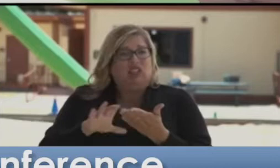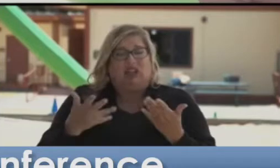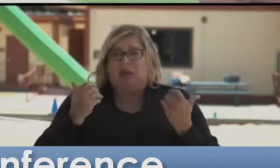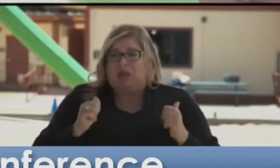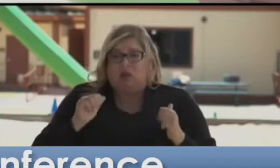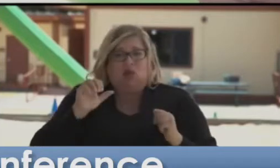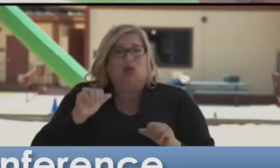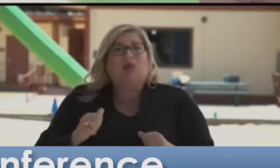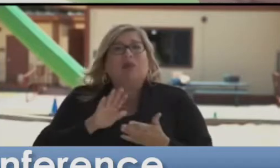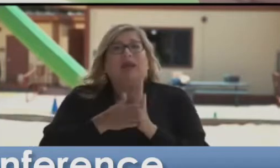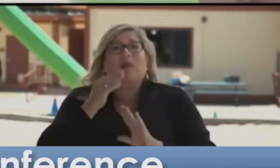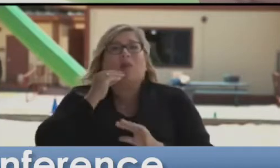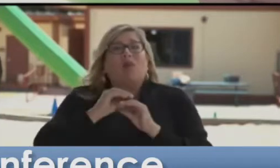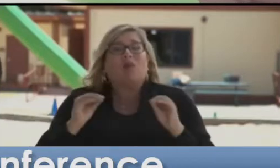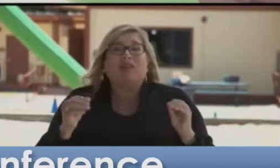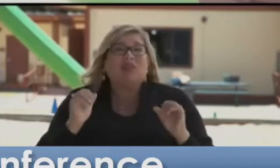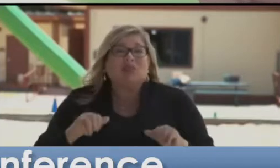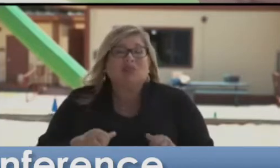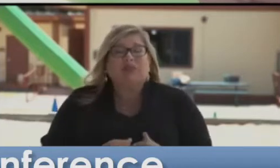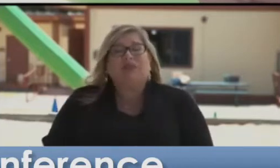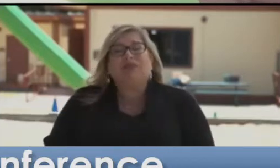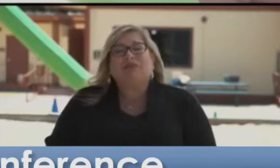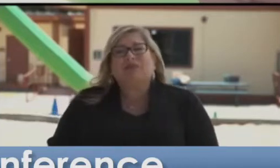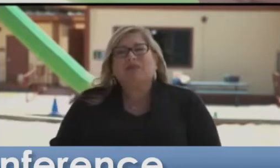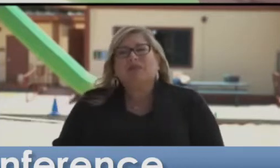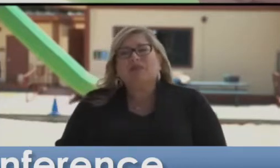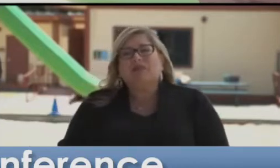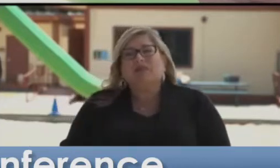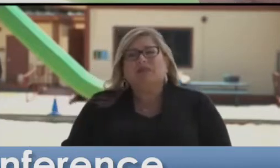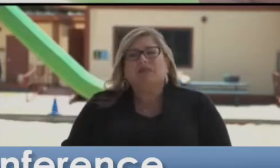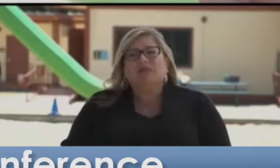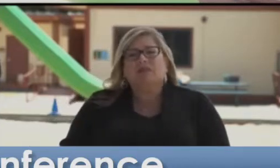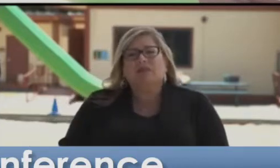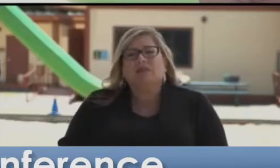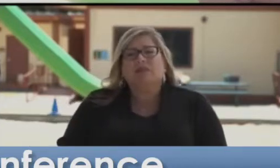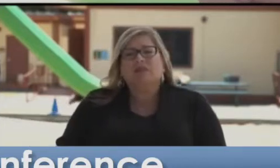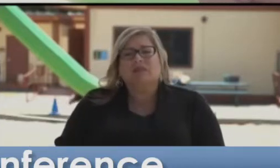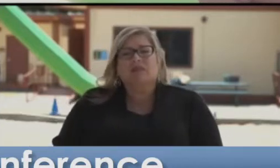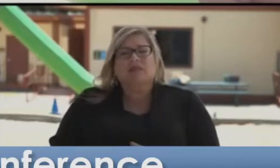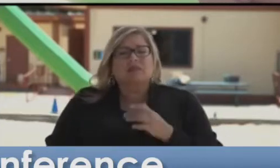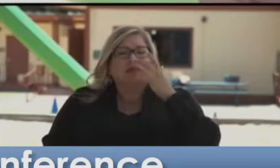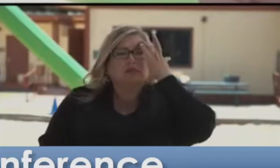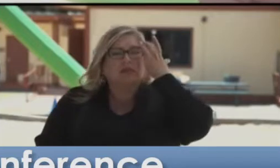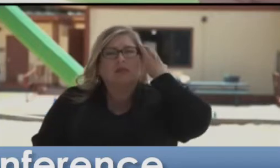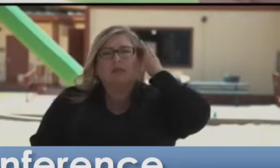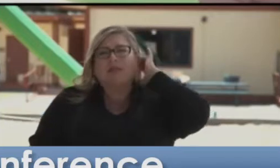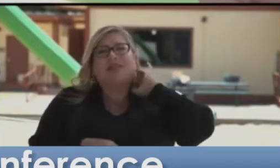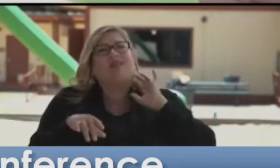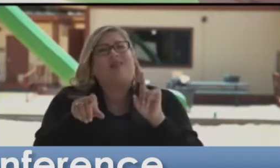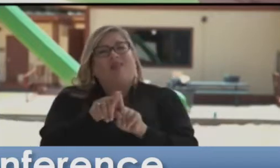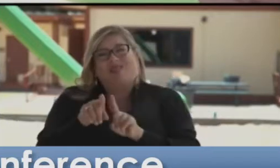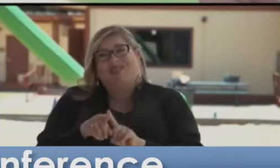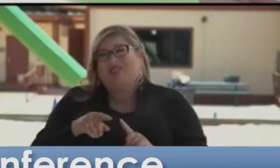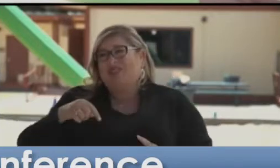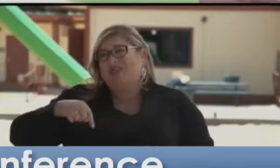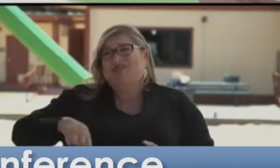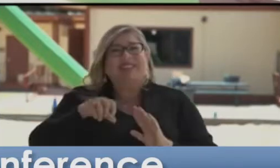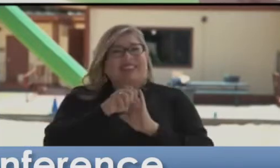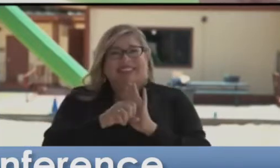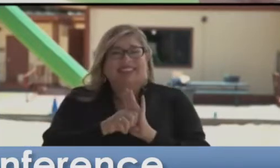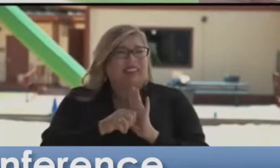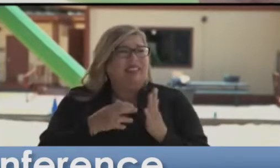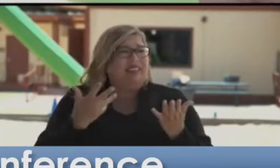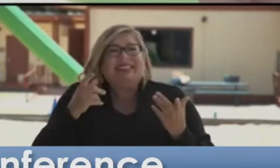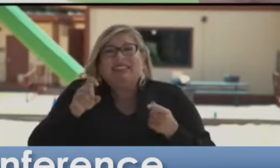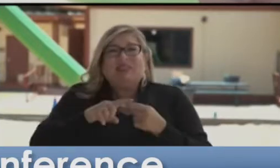We also announced a commitment, and I was reminded of this just driving up here, that this state needs to clean itself up. We